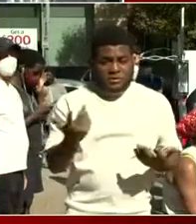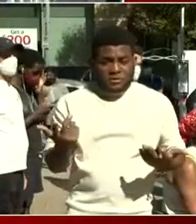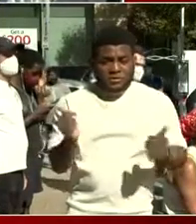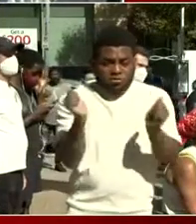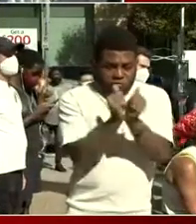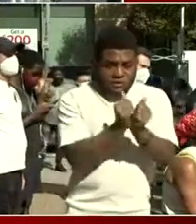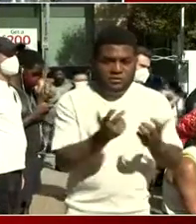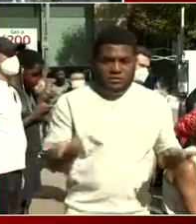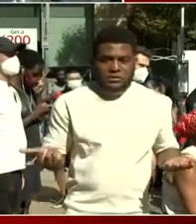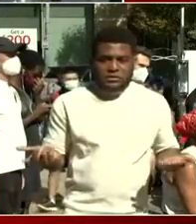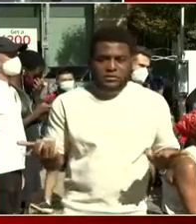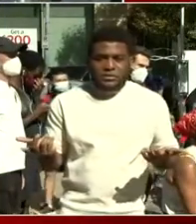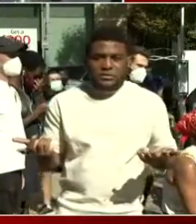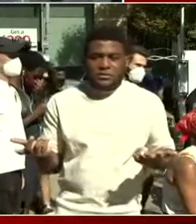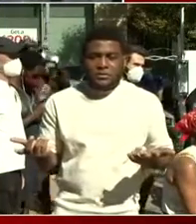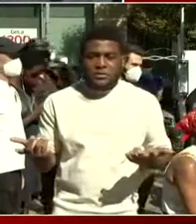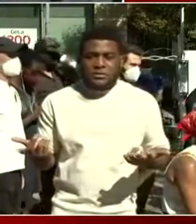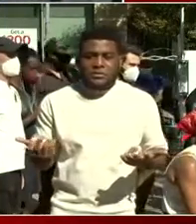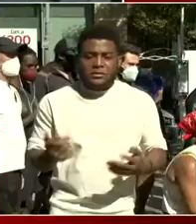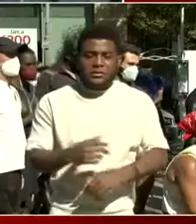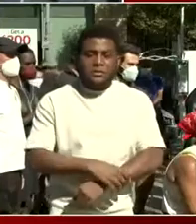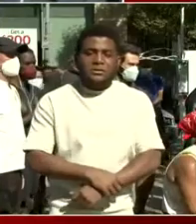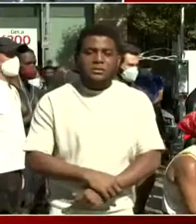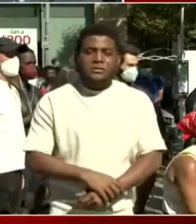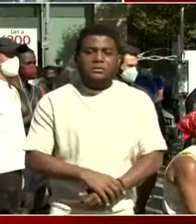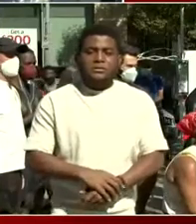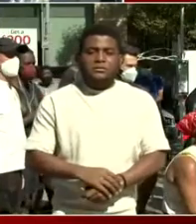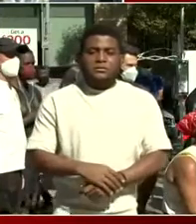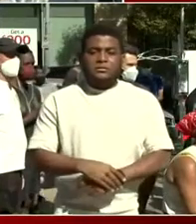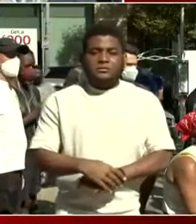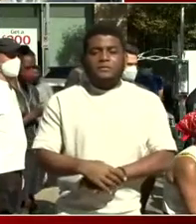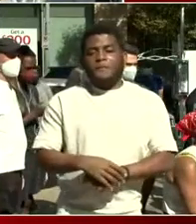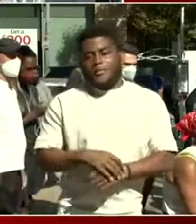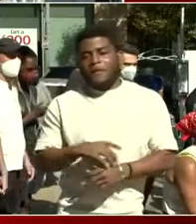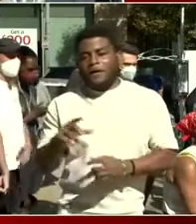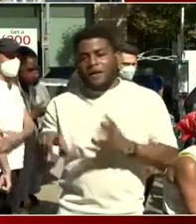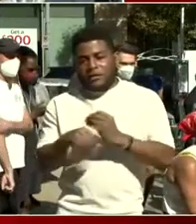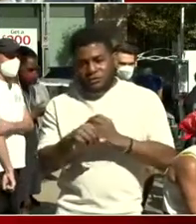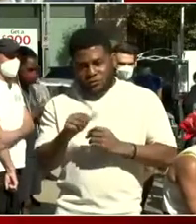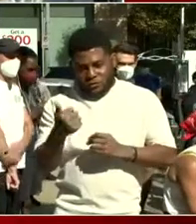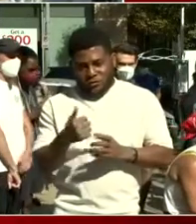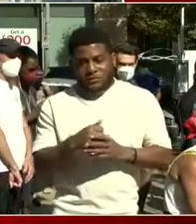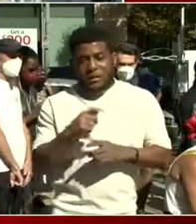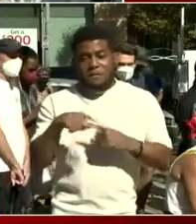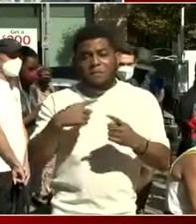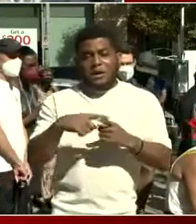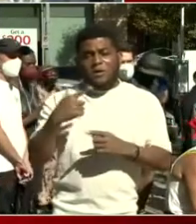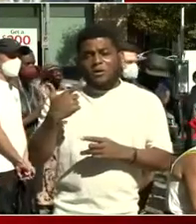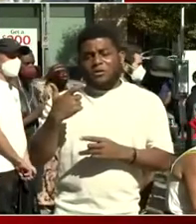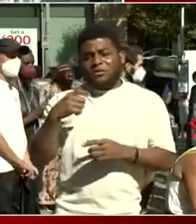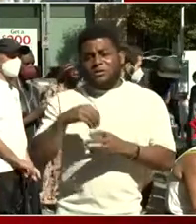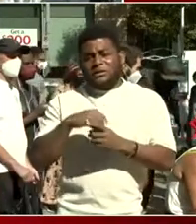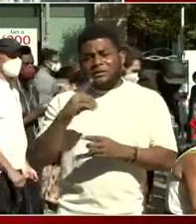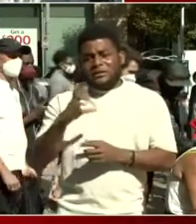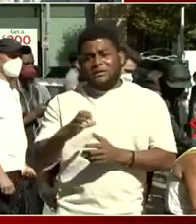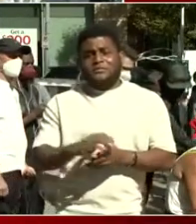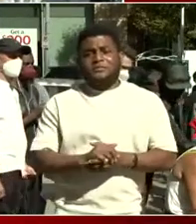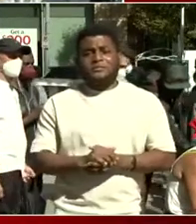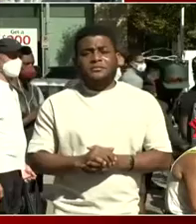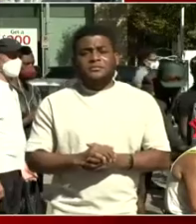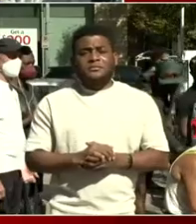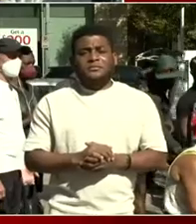here, and then Sam. Chief, if I could follow up to your comment about firearms in the district. Yes. Talking about legally owned firearms, what's